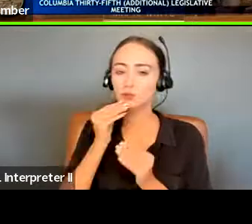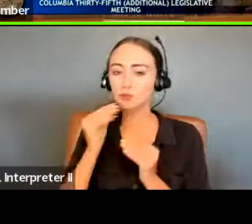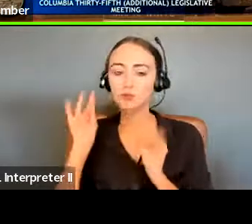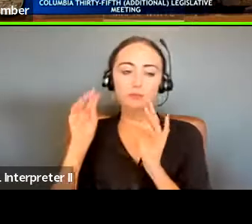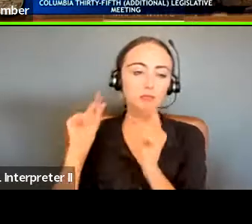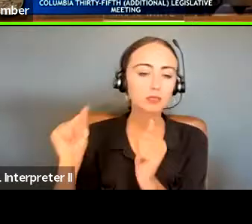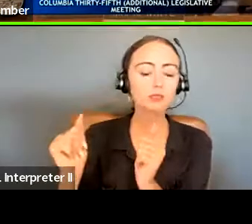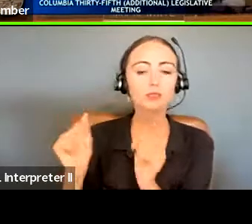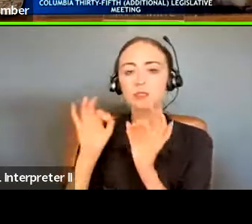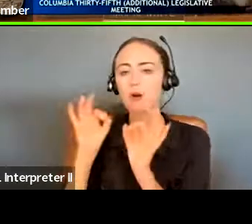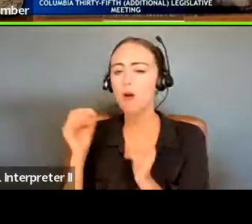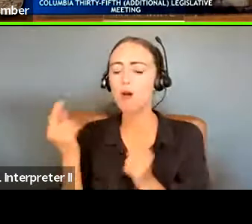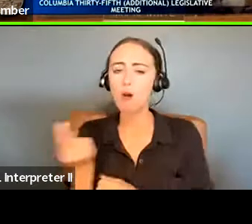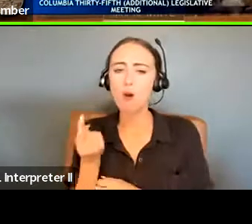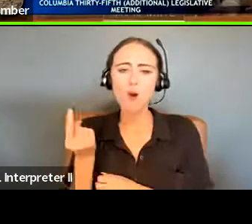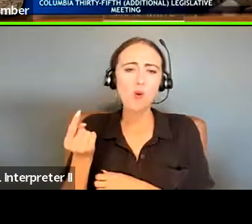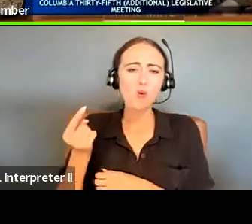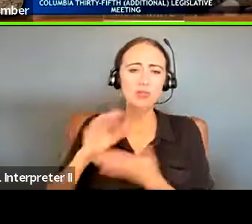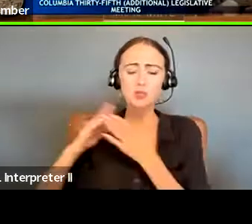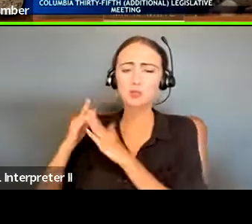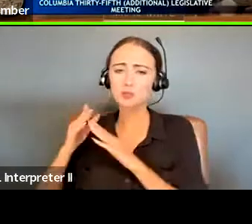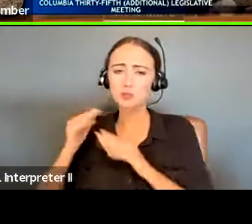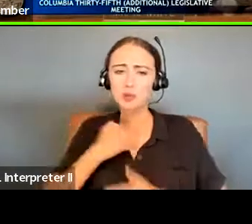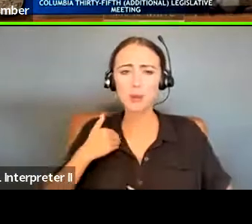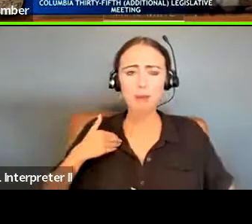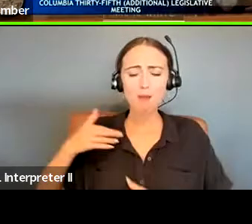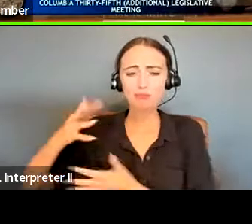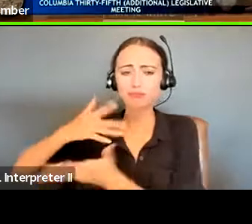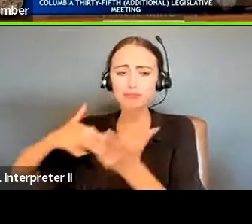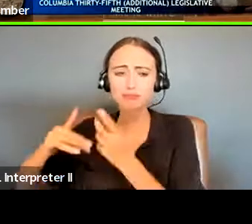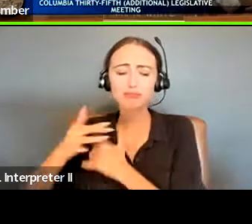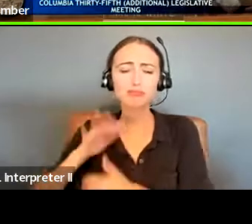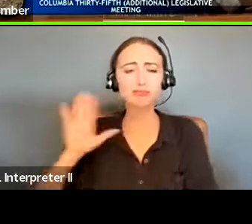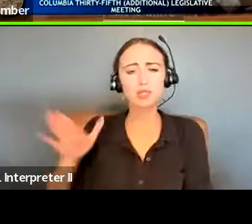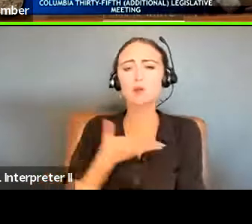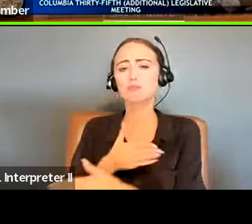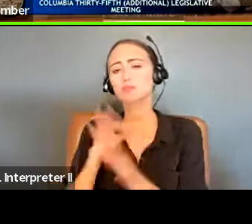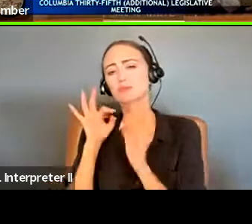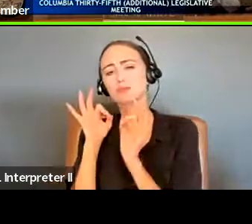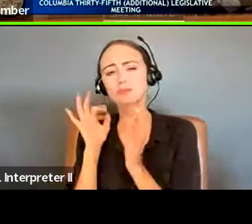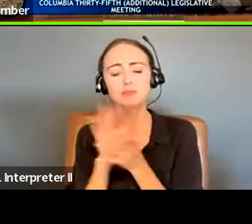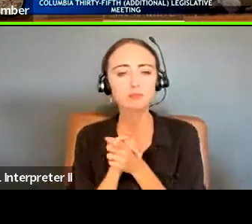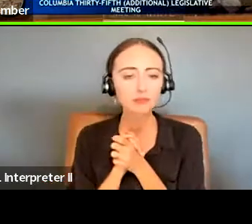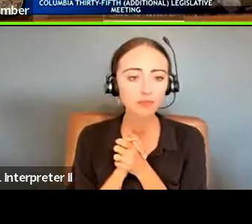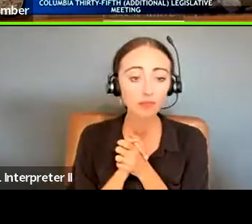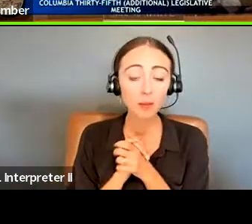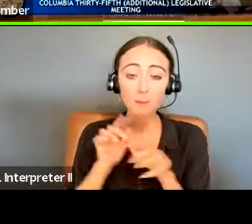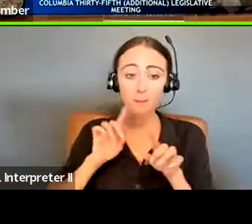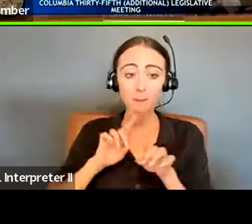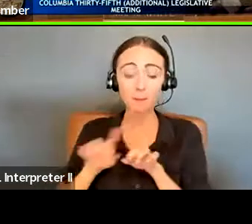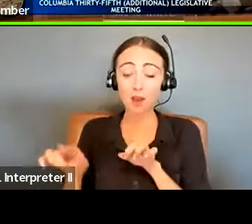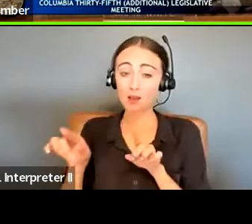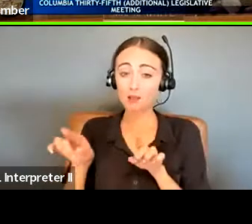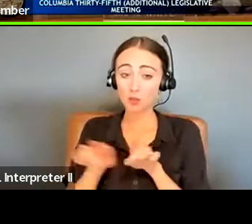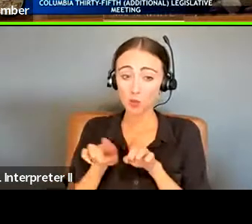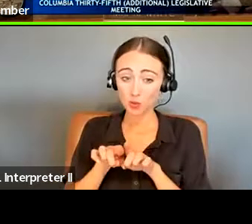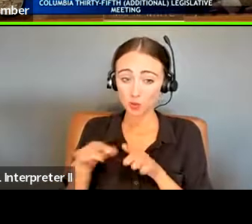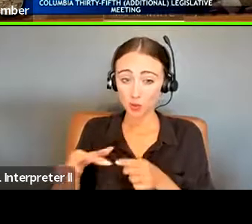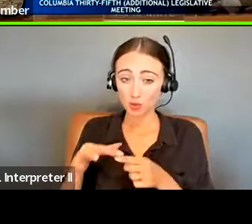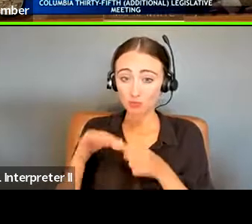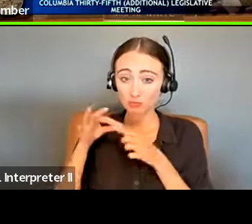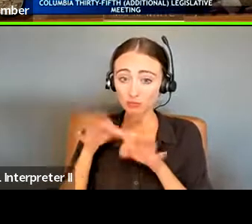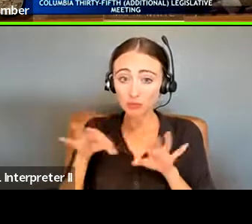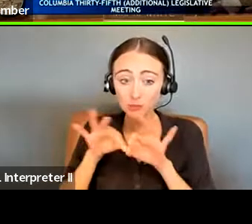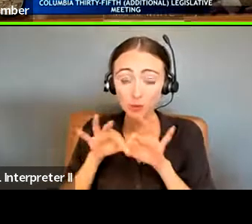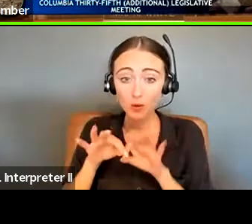community members inside, and certainly one of the best jukeboxes in the city as well. What's particularly important here is that the Players